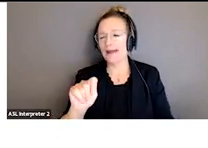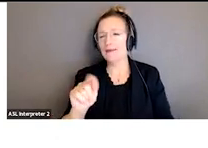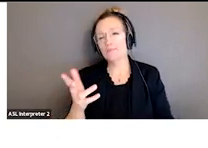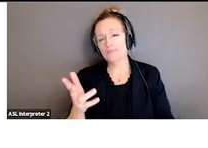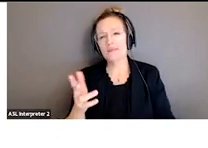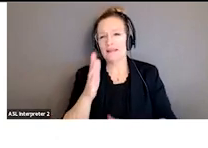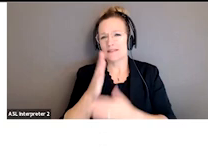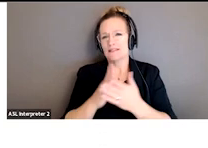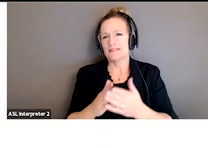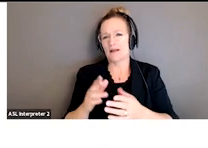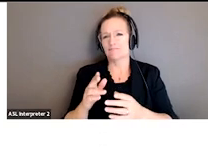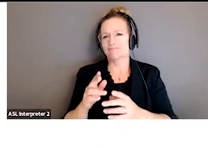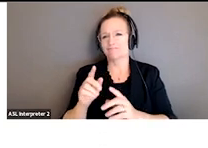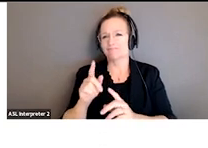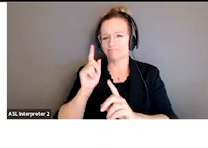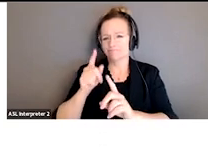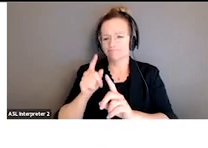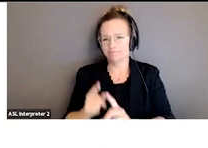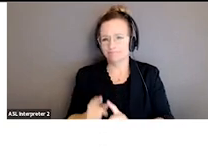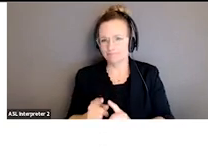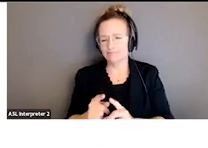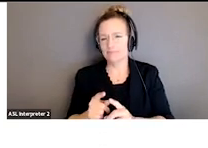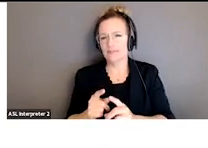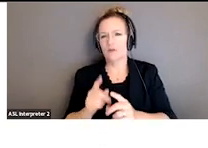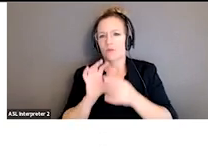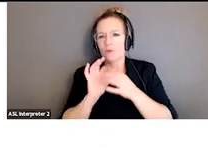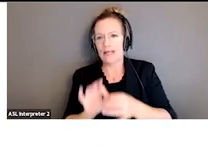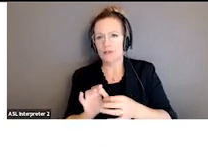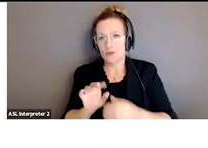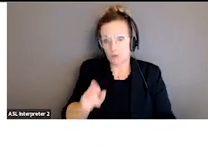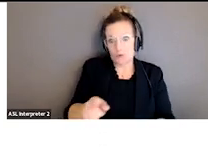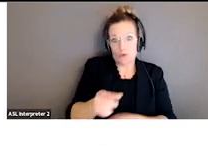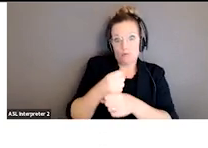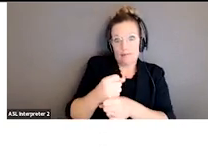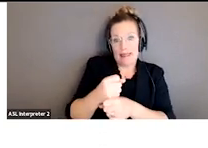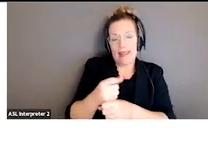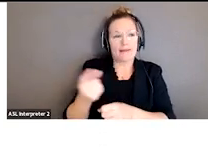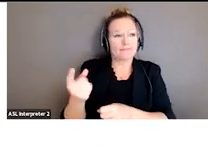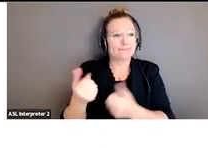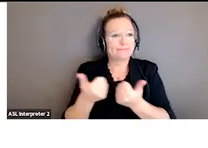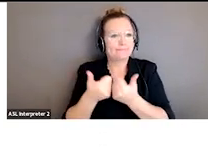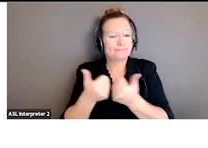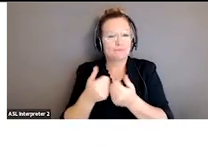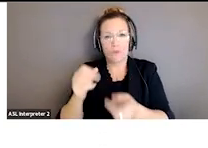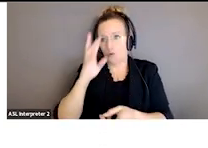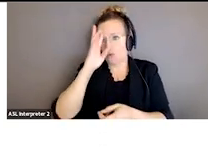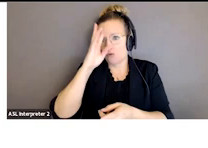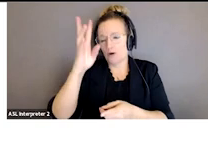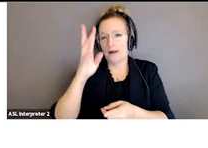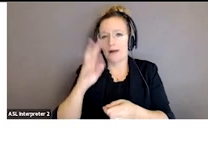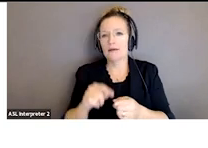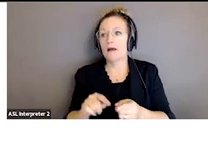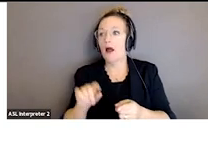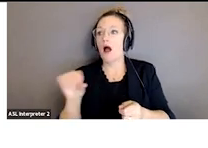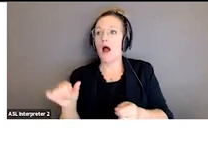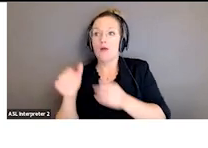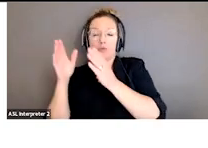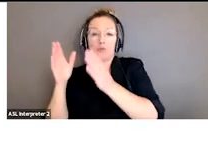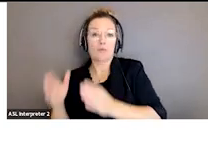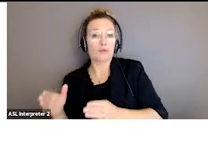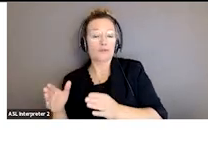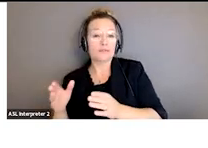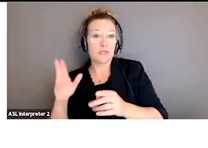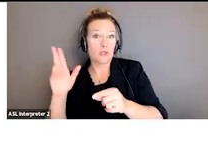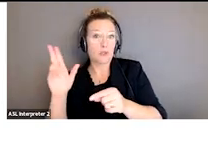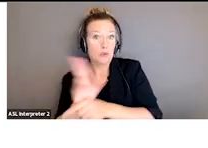particularities with copyright and personality rights. So if you create something and whether somebody else can use that is a